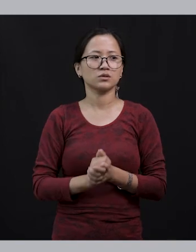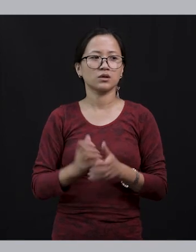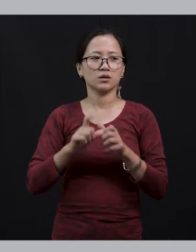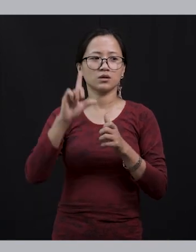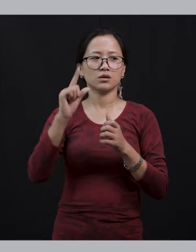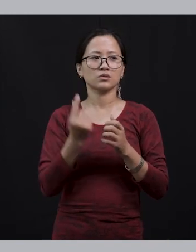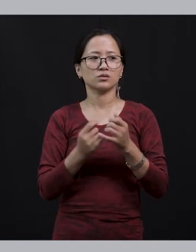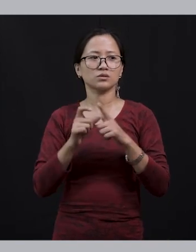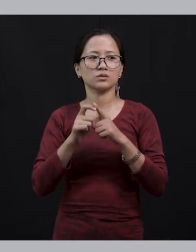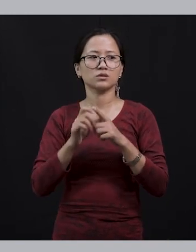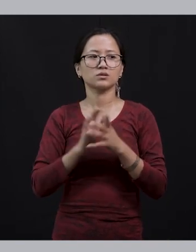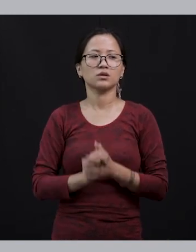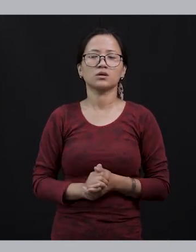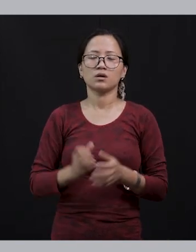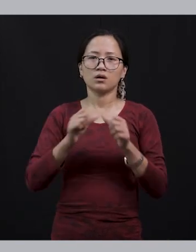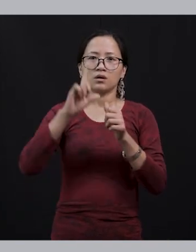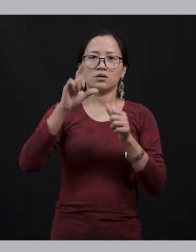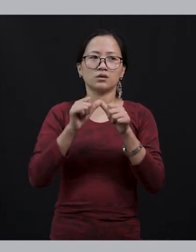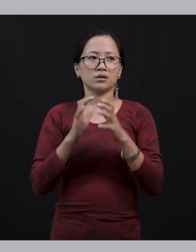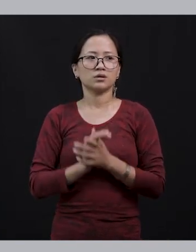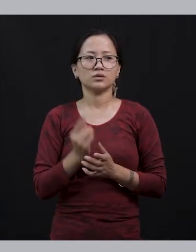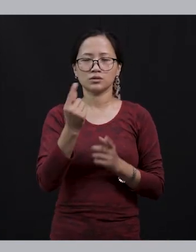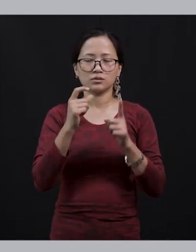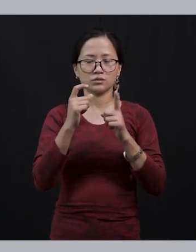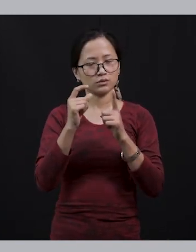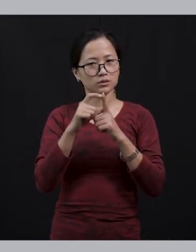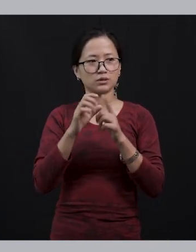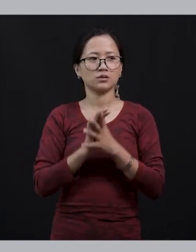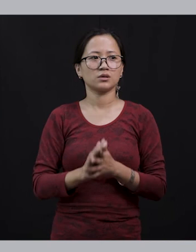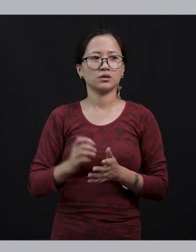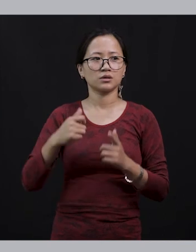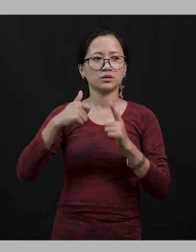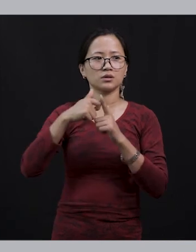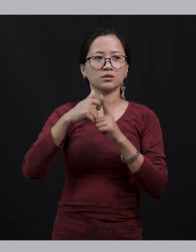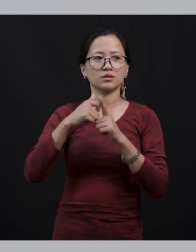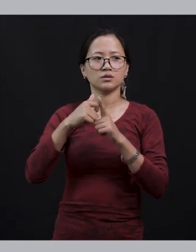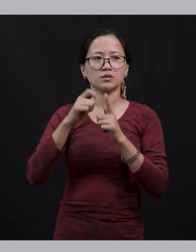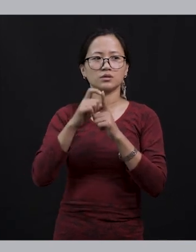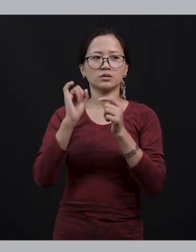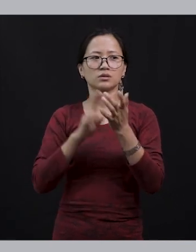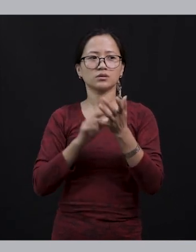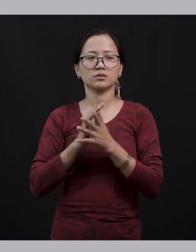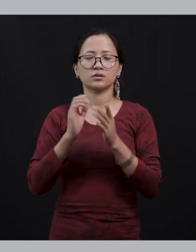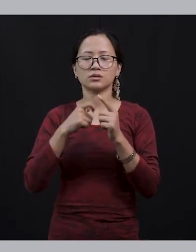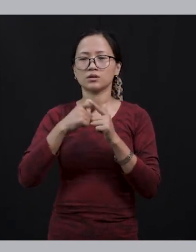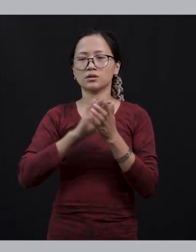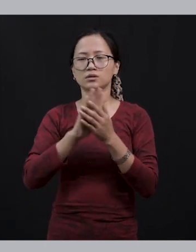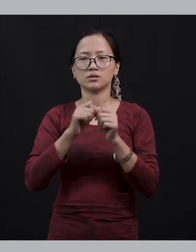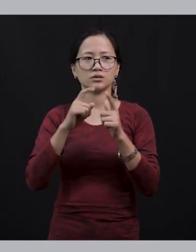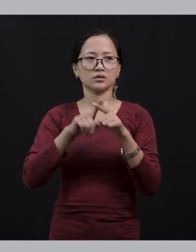Alauddin Khilji. Now this Alauddin Khilji was the very, very powerful and ambitious ruler of Khilji